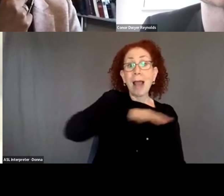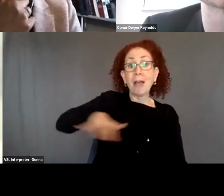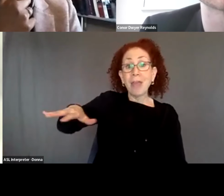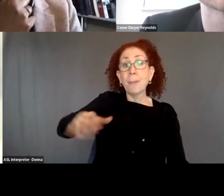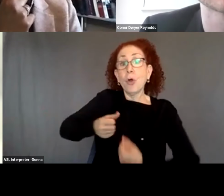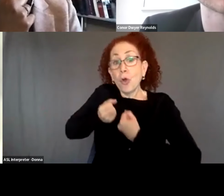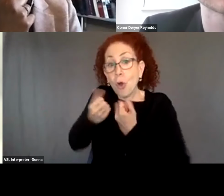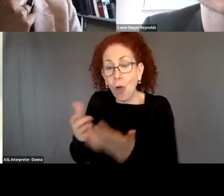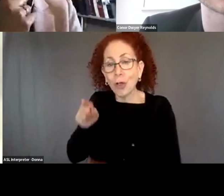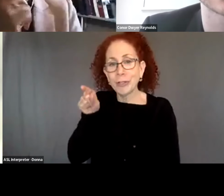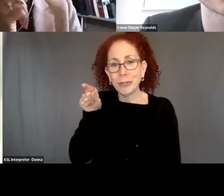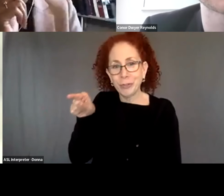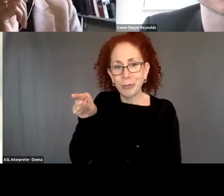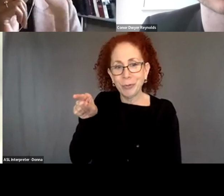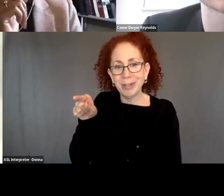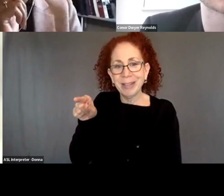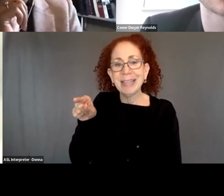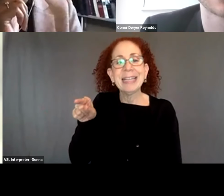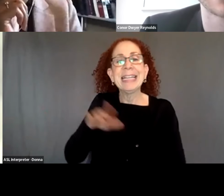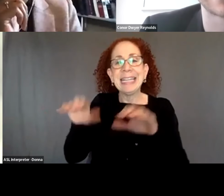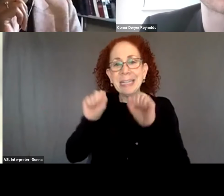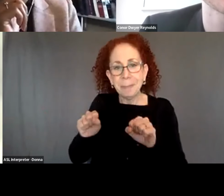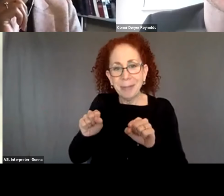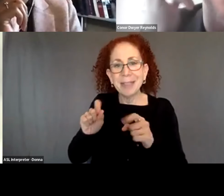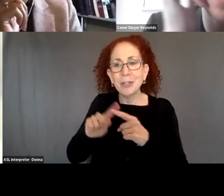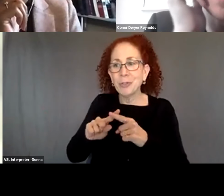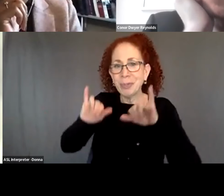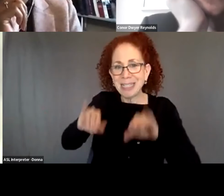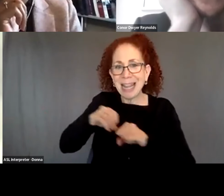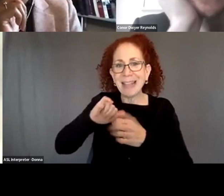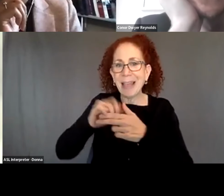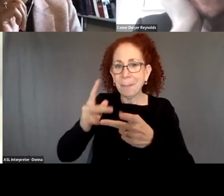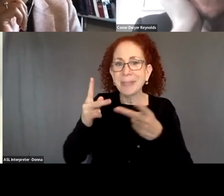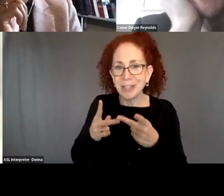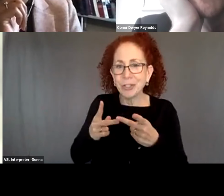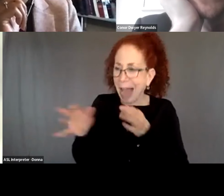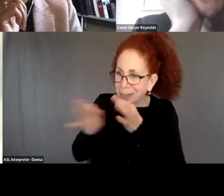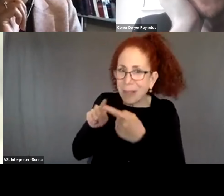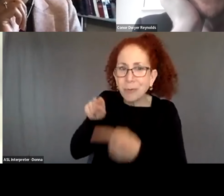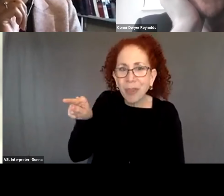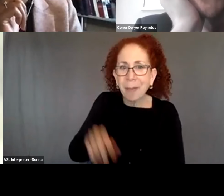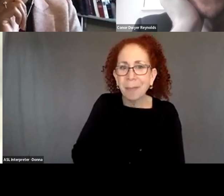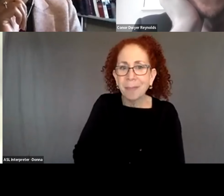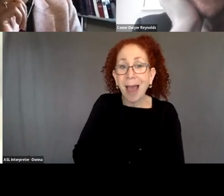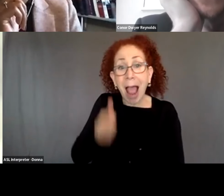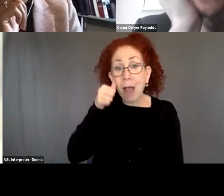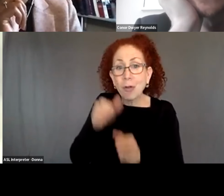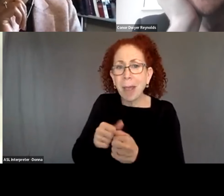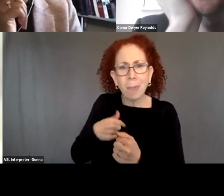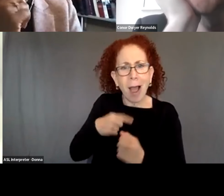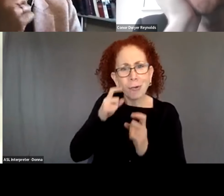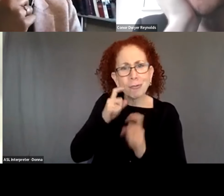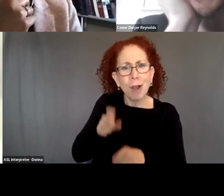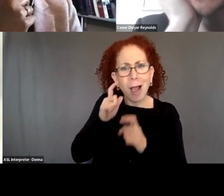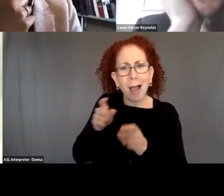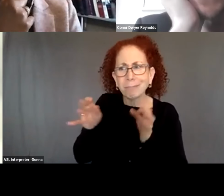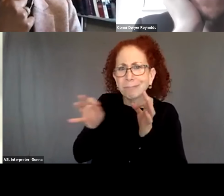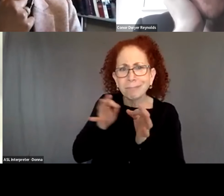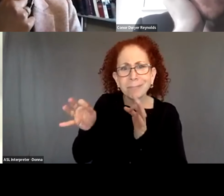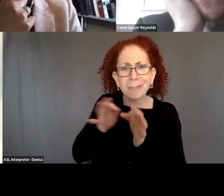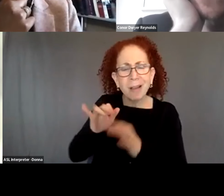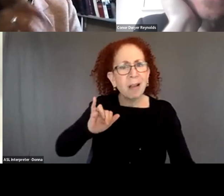inability to stay in a position. And I remember crying with them, thinking about that. And